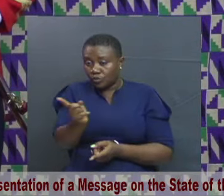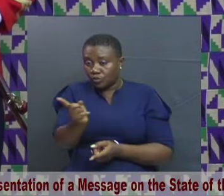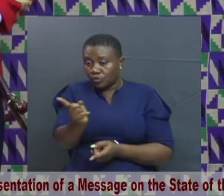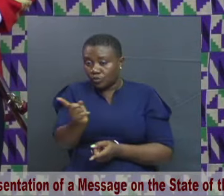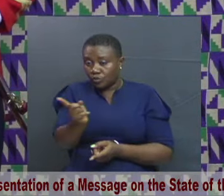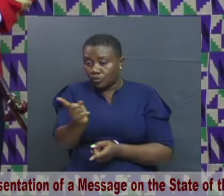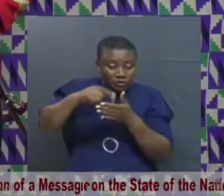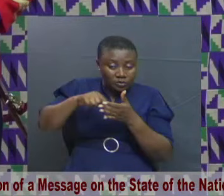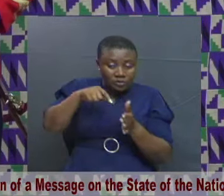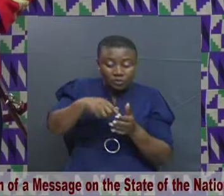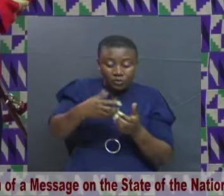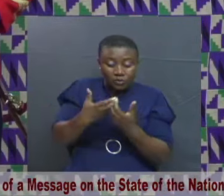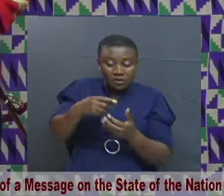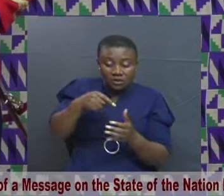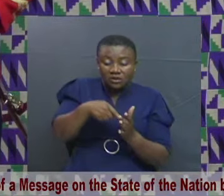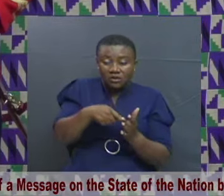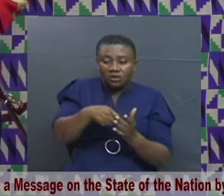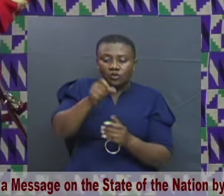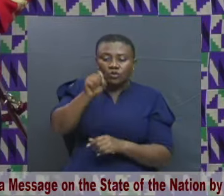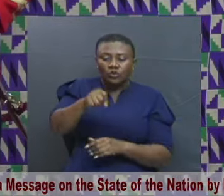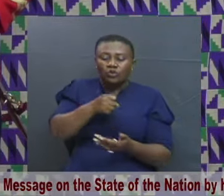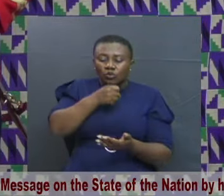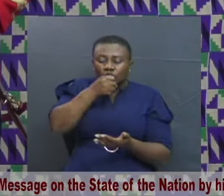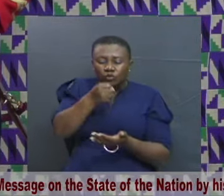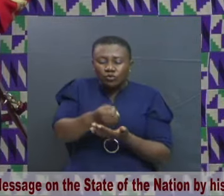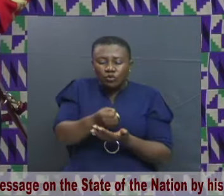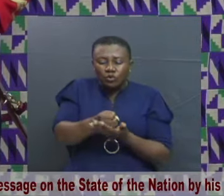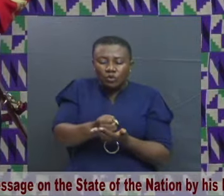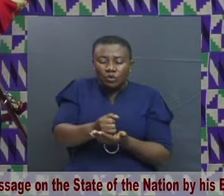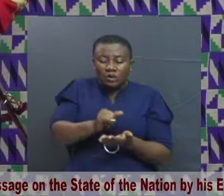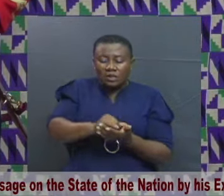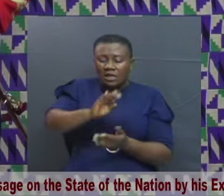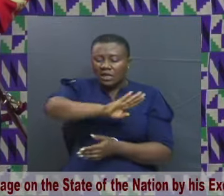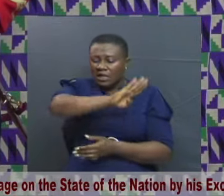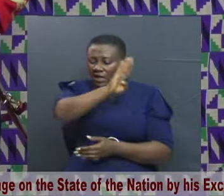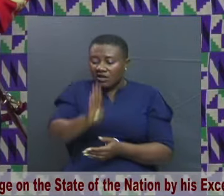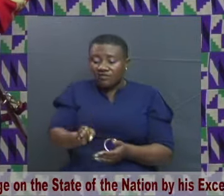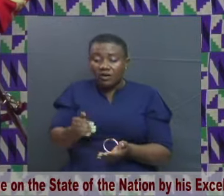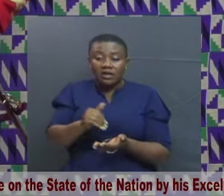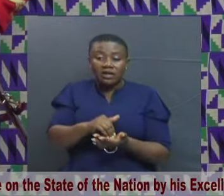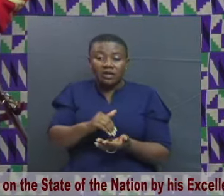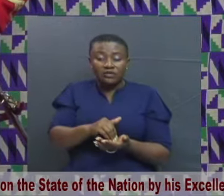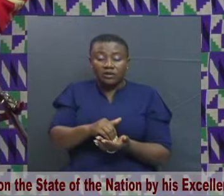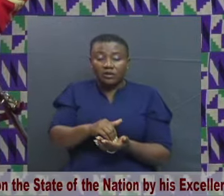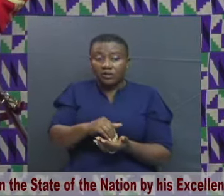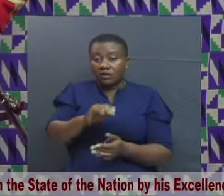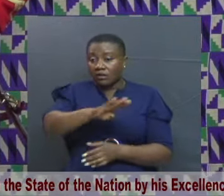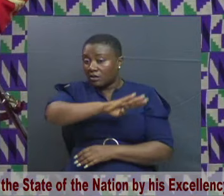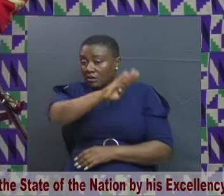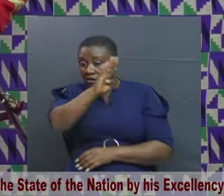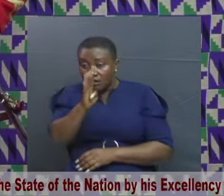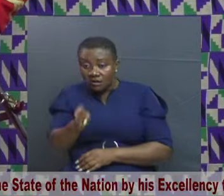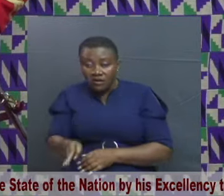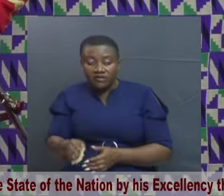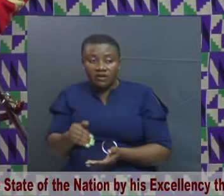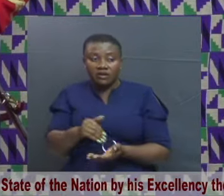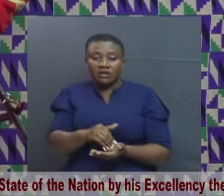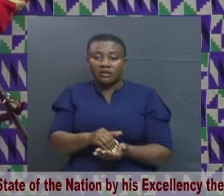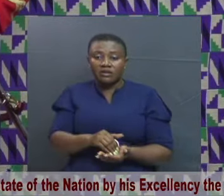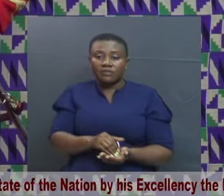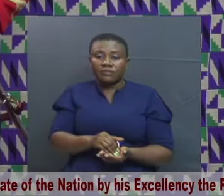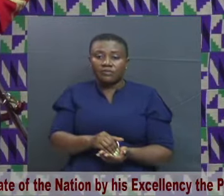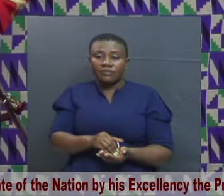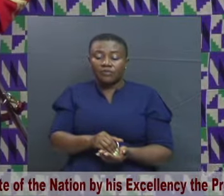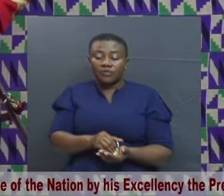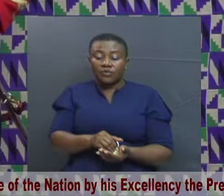tracker we can be sure that never again never again